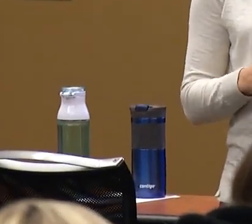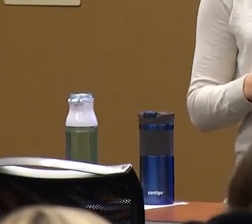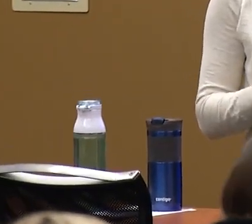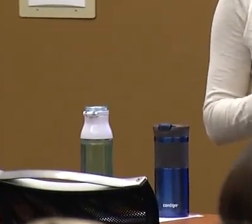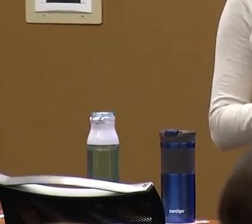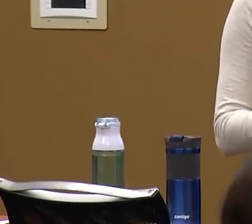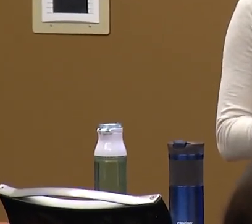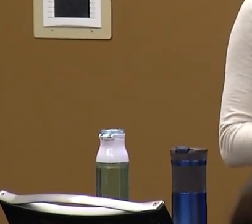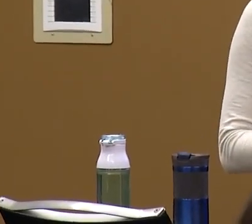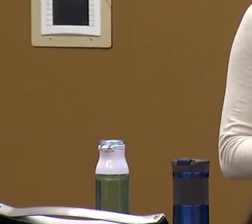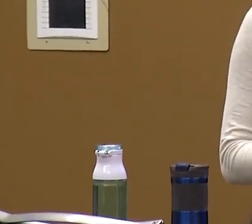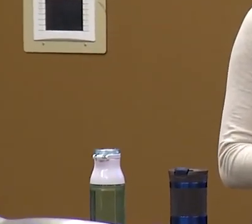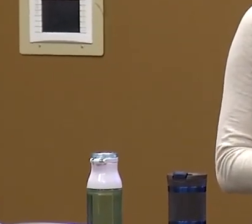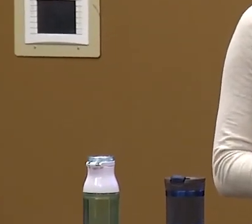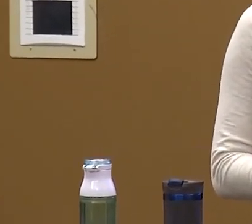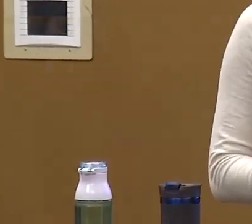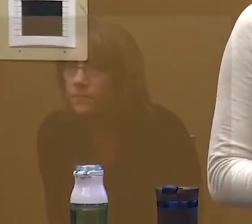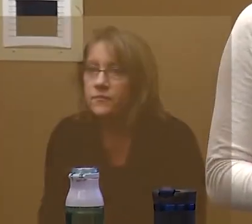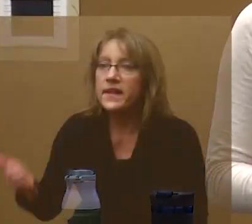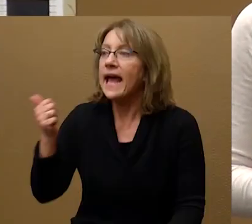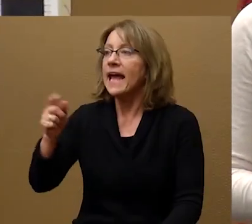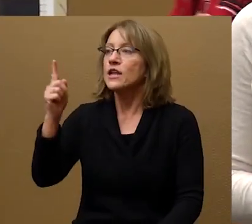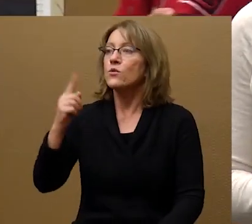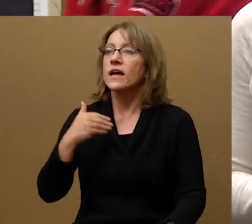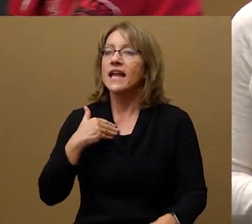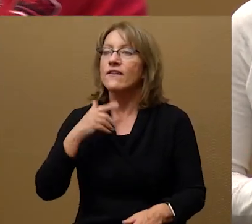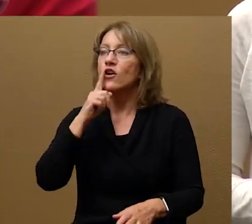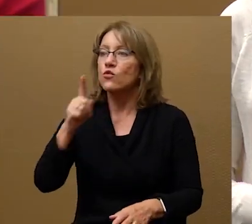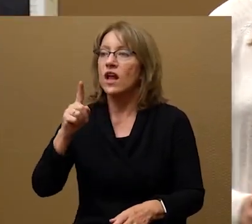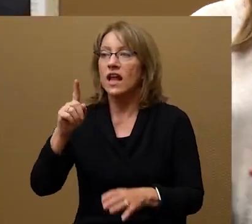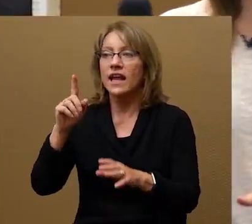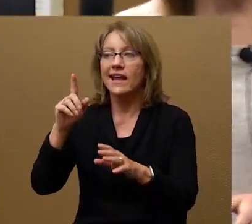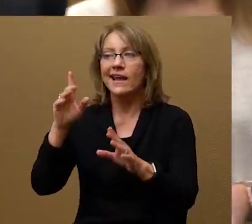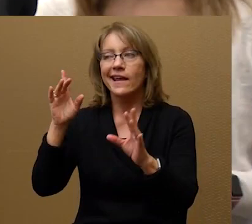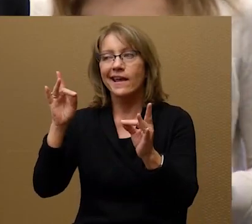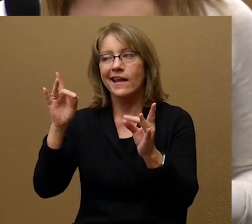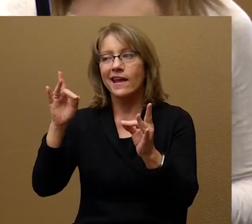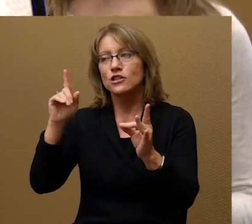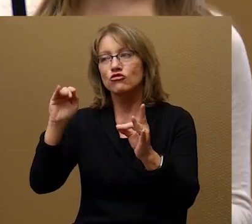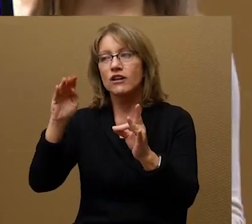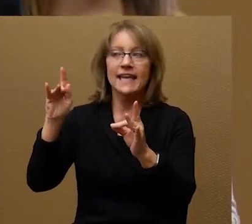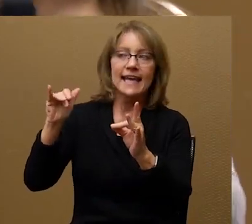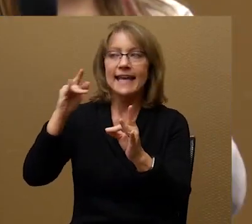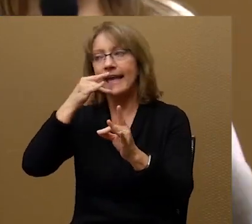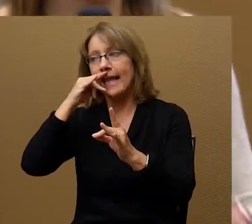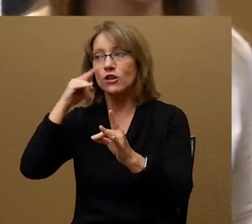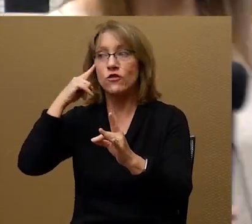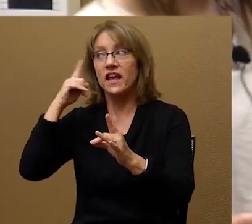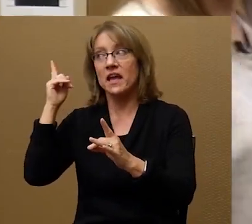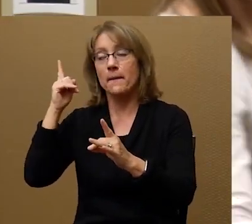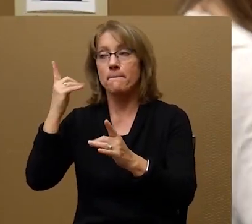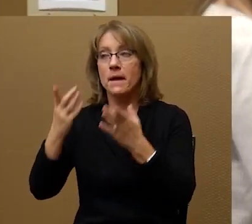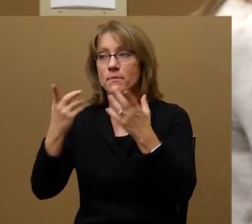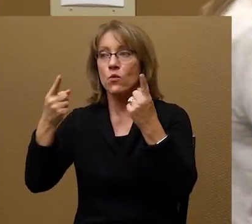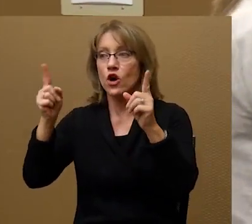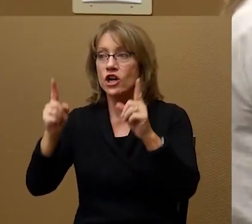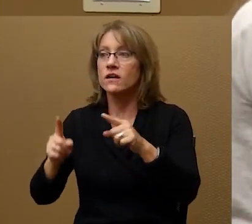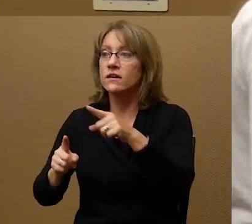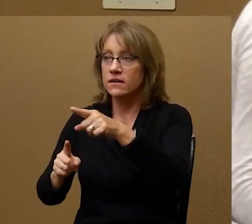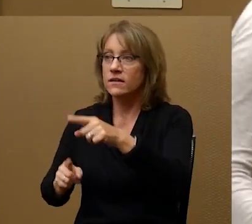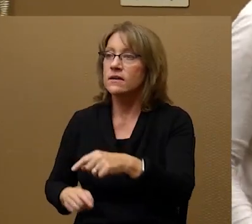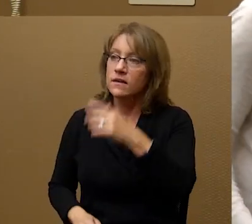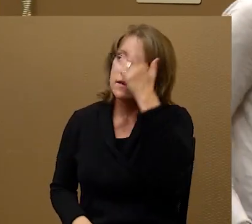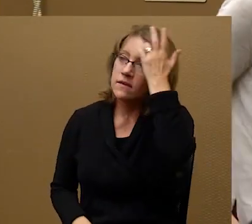Anybody have a really tricky kid that they think this might work for? So I'm going to give you, this is for the video.